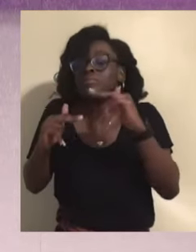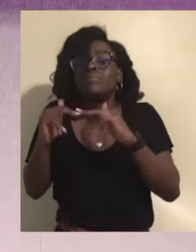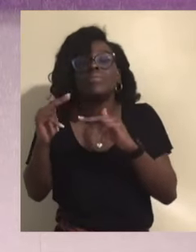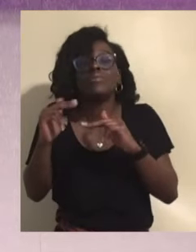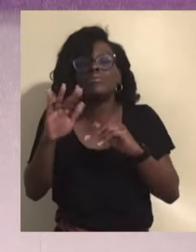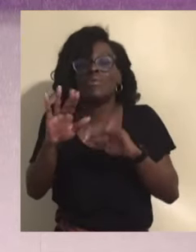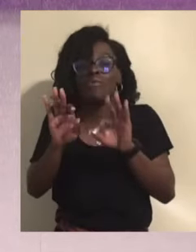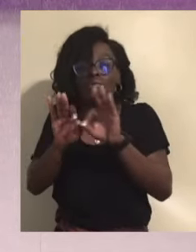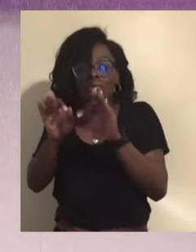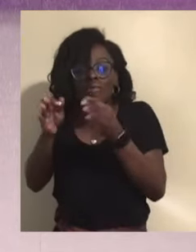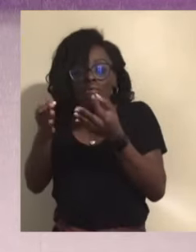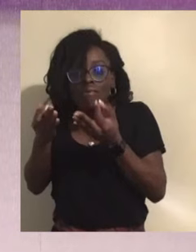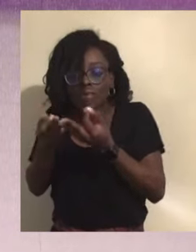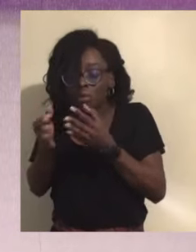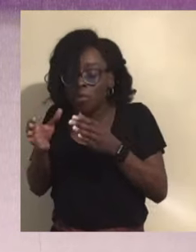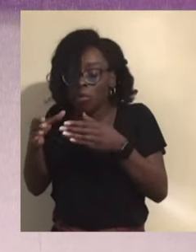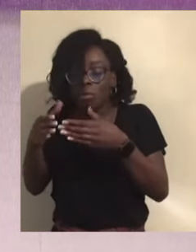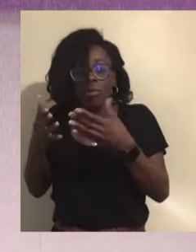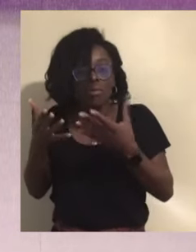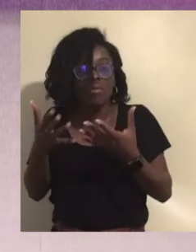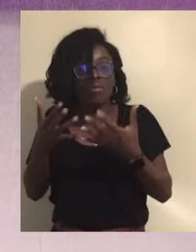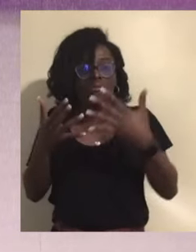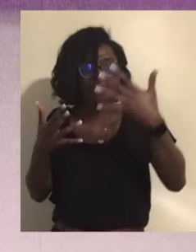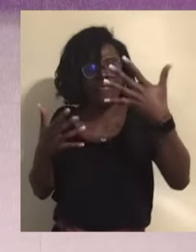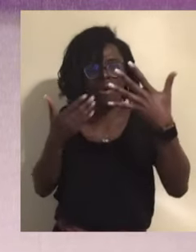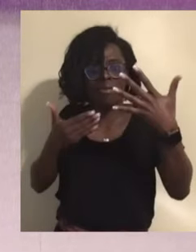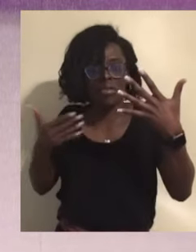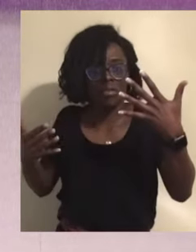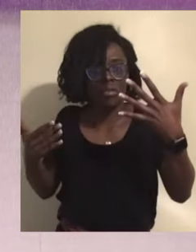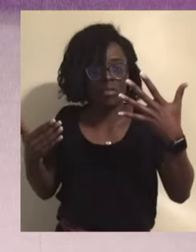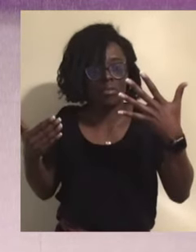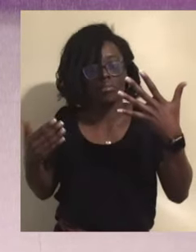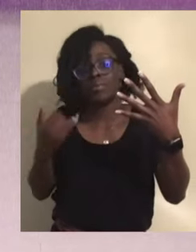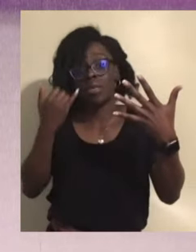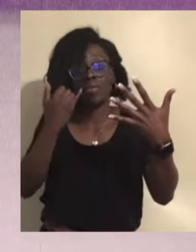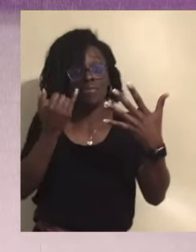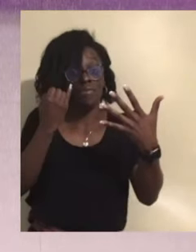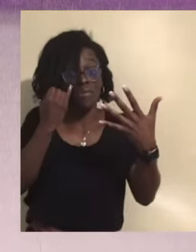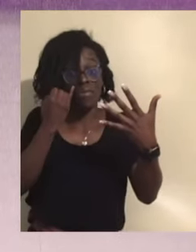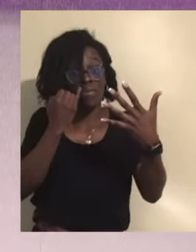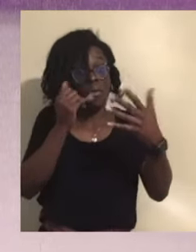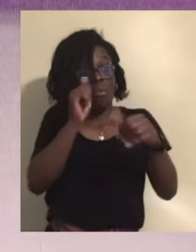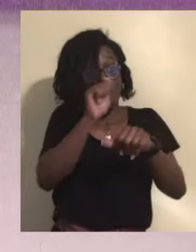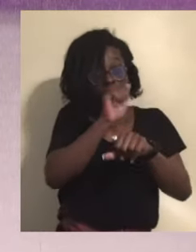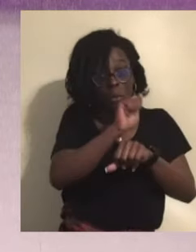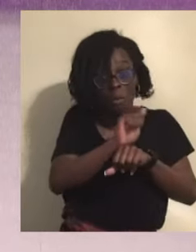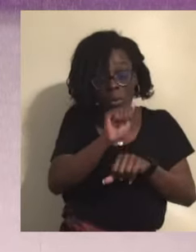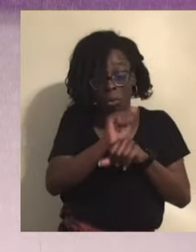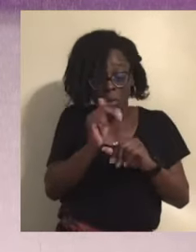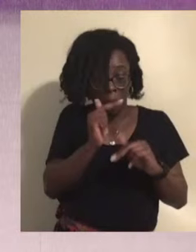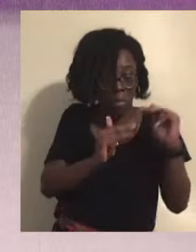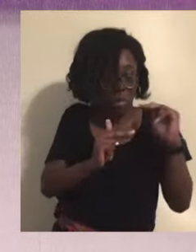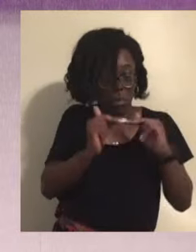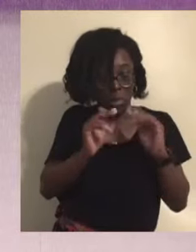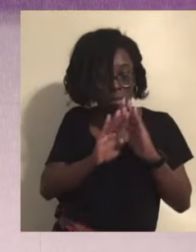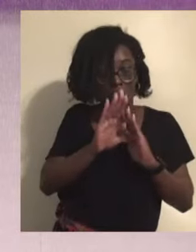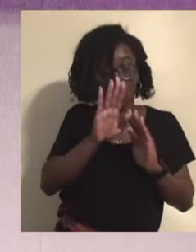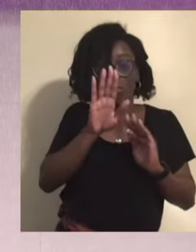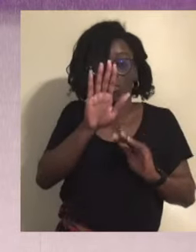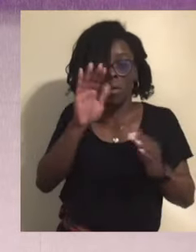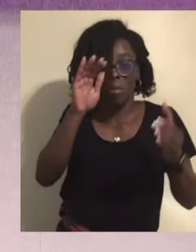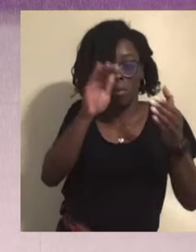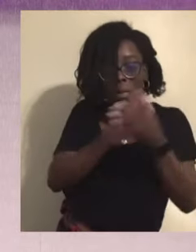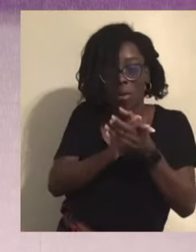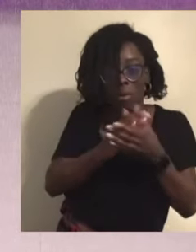five things you're going to need to build your family. If you're working on building your marriage, this is five things you're going to need to build